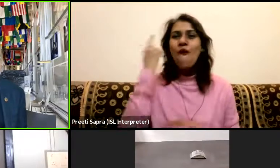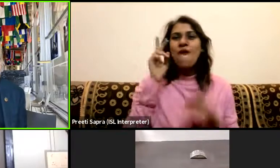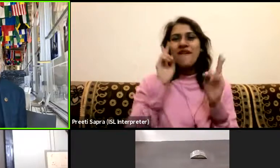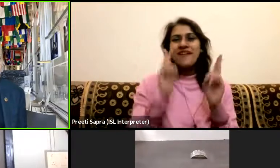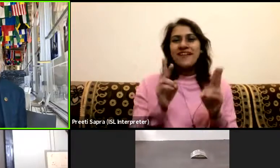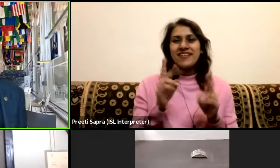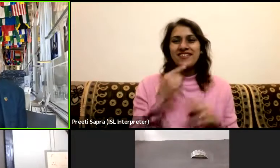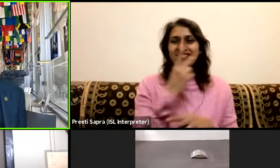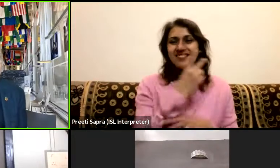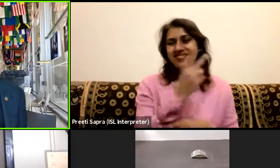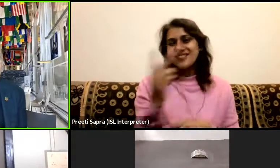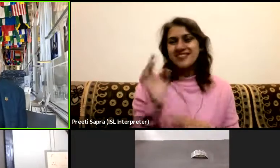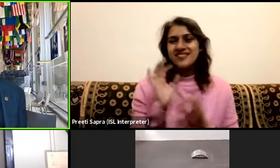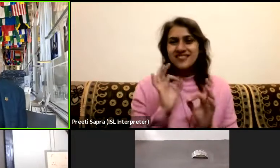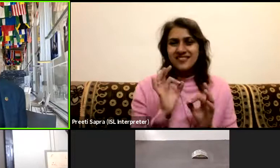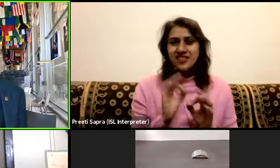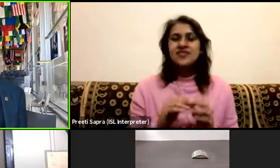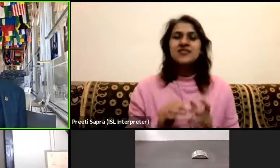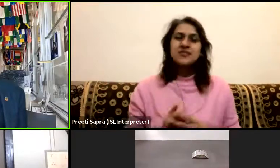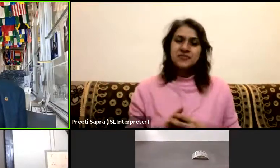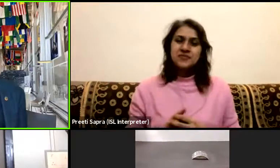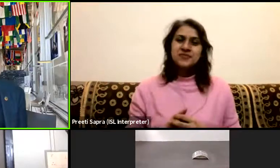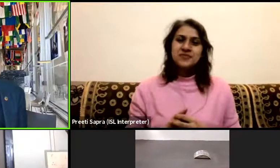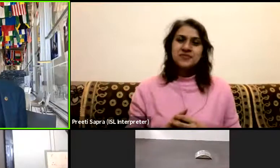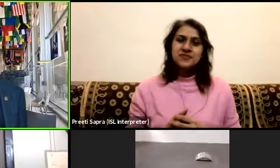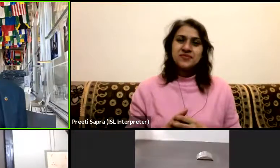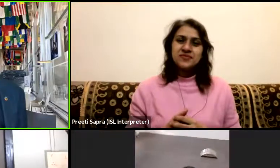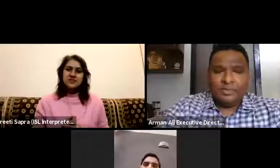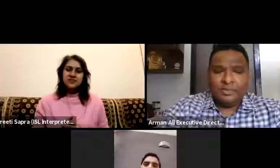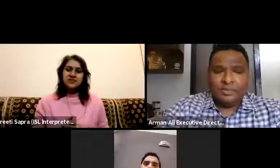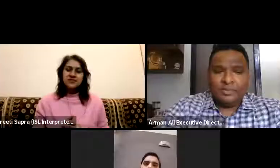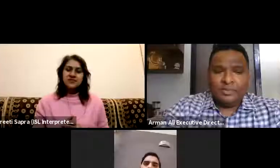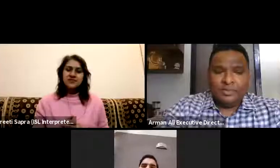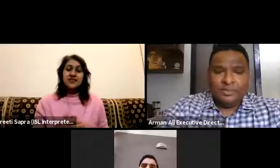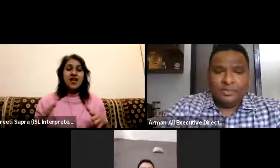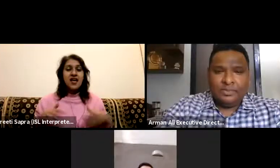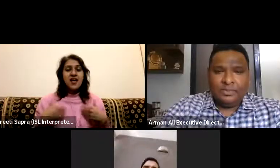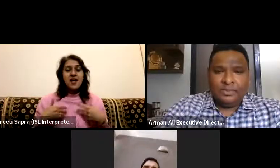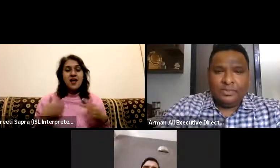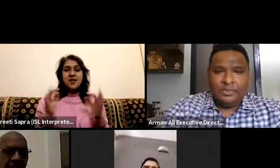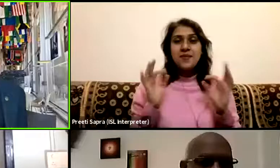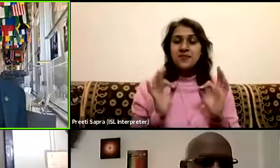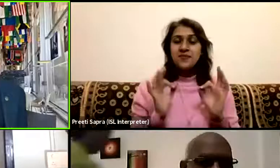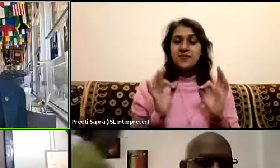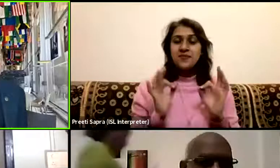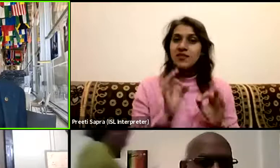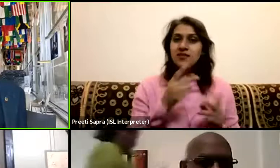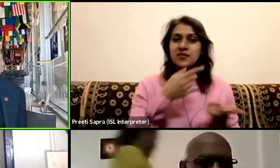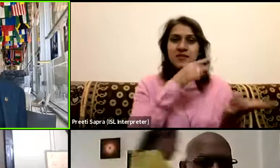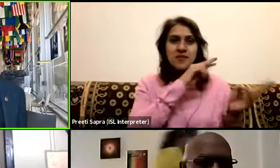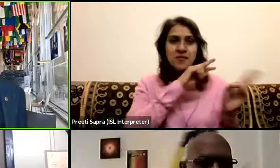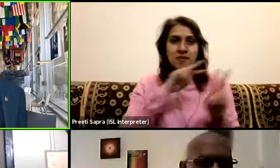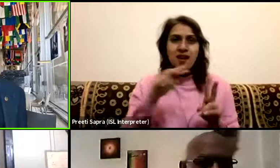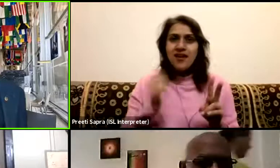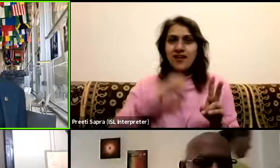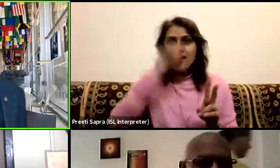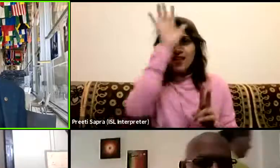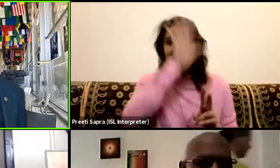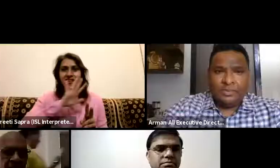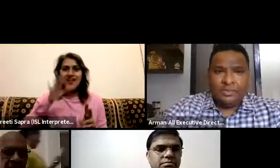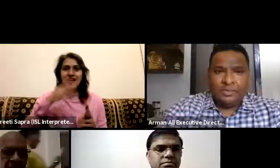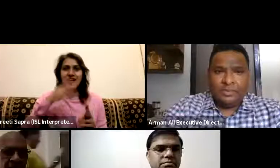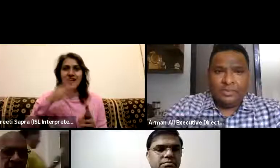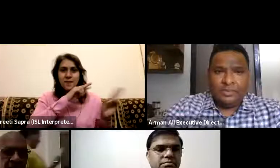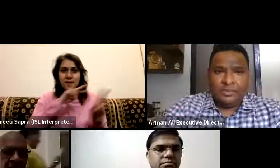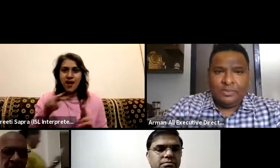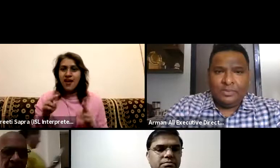known names. Yeah, and it's a real pleasure to come back to my own country, own